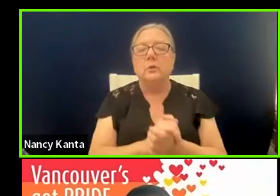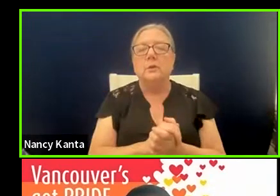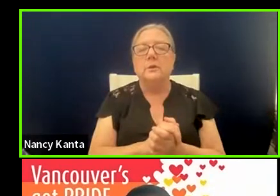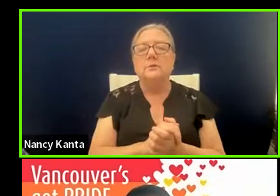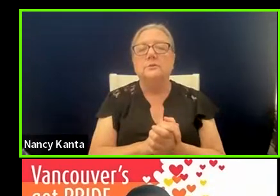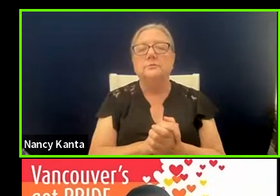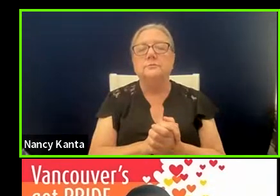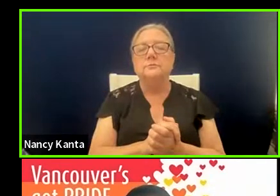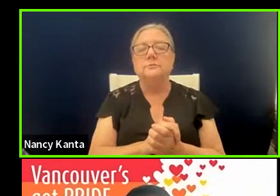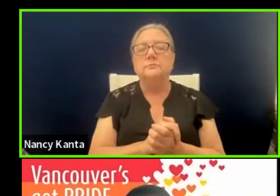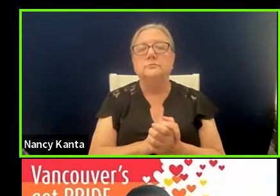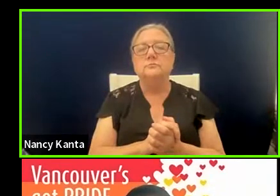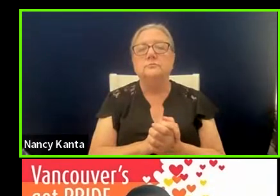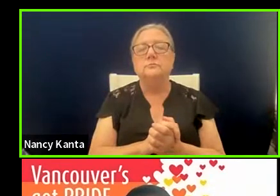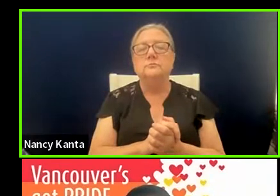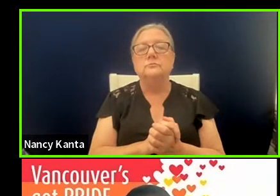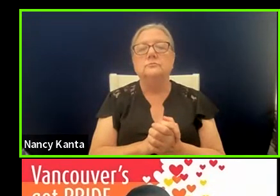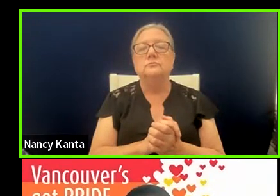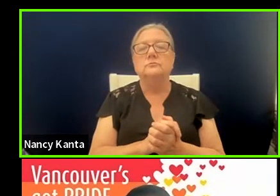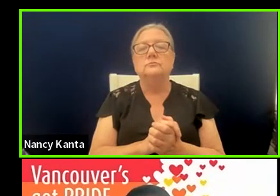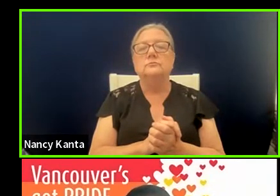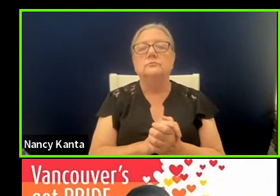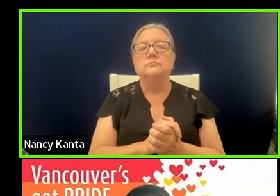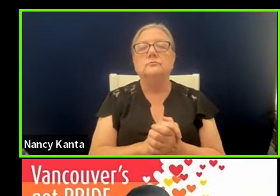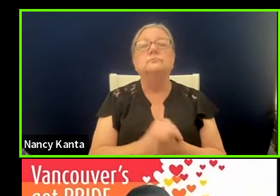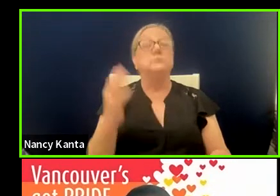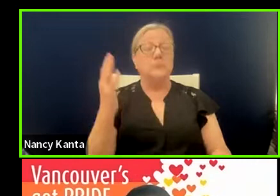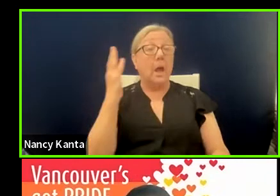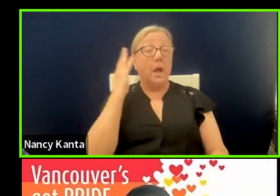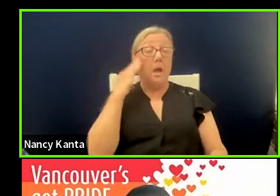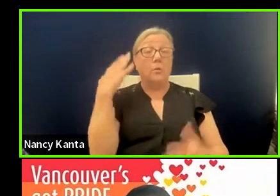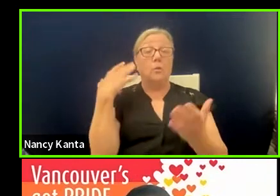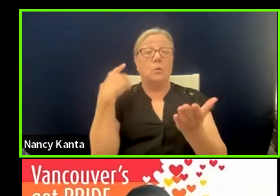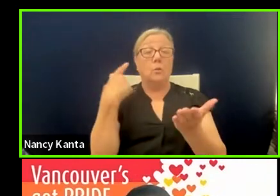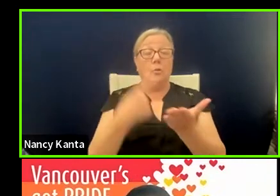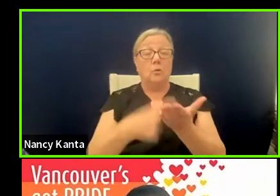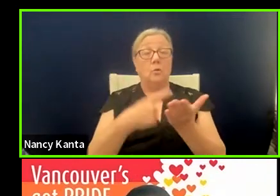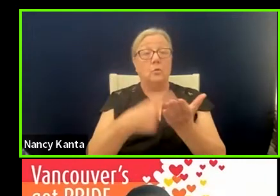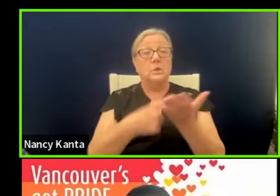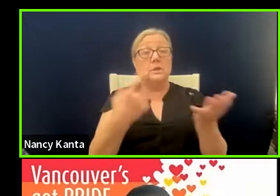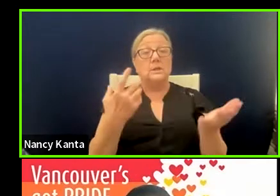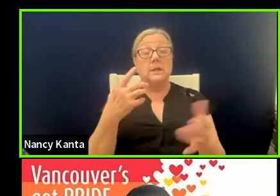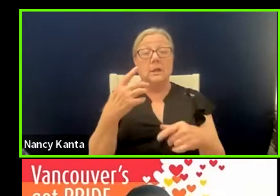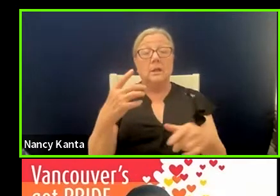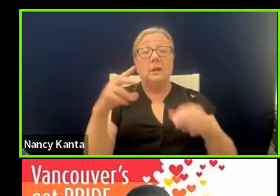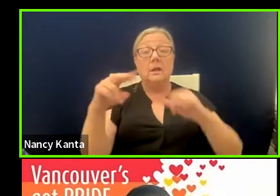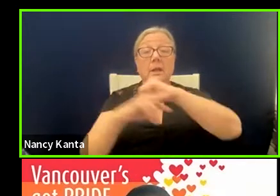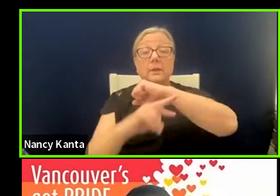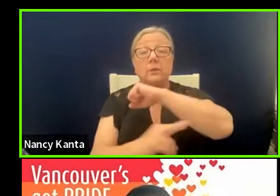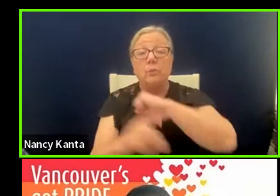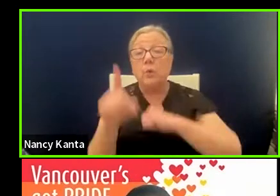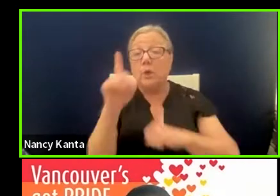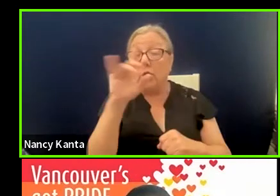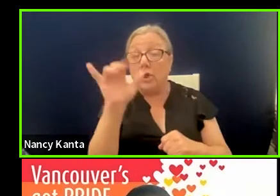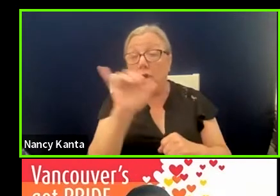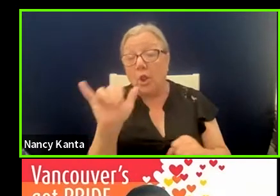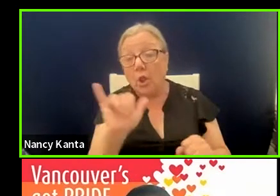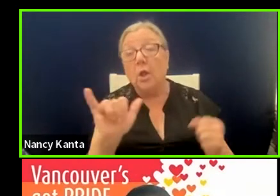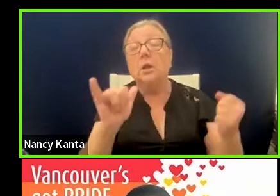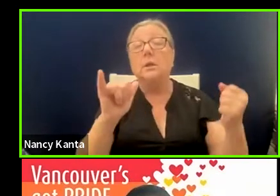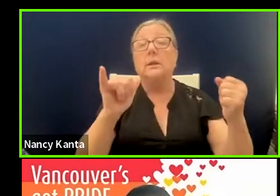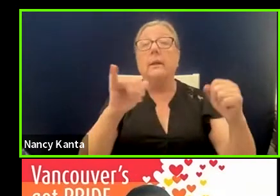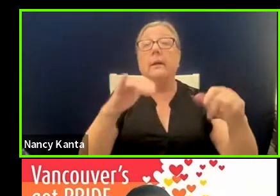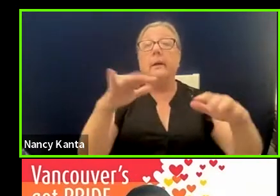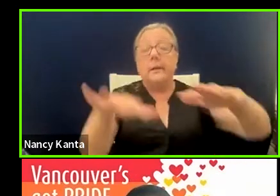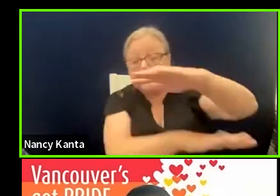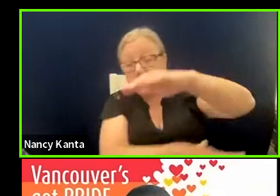who we're talking about, what the characteristics of the folks we're talking about is. I heard, you know, talking